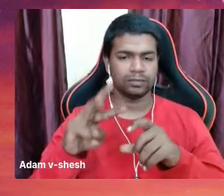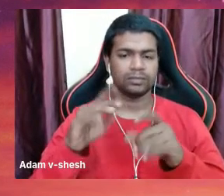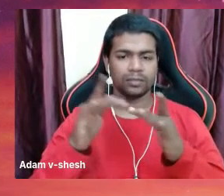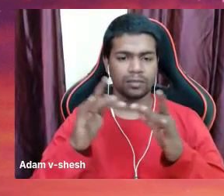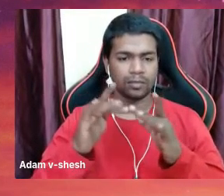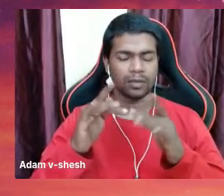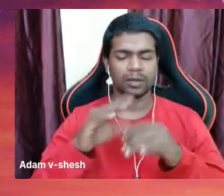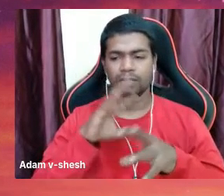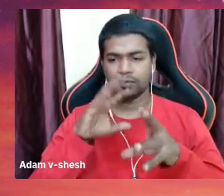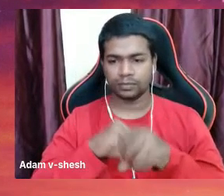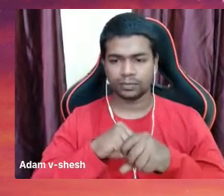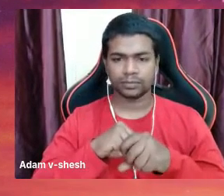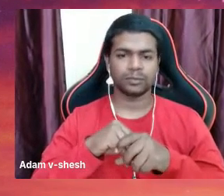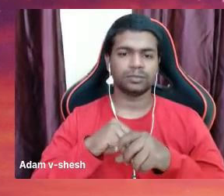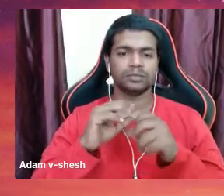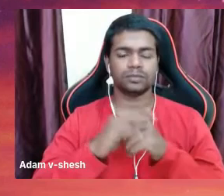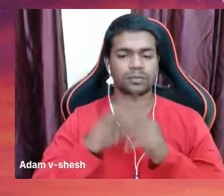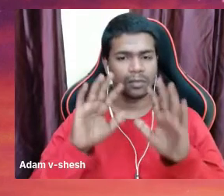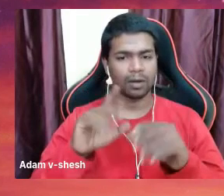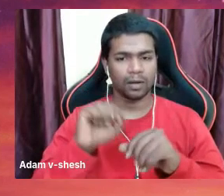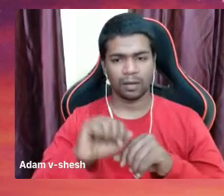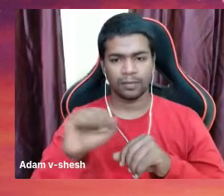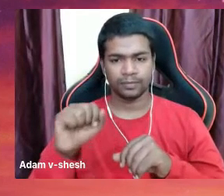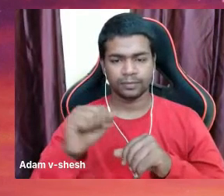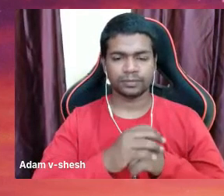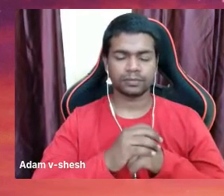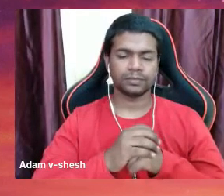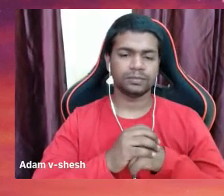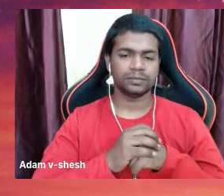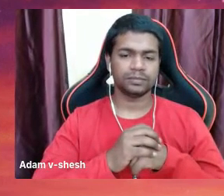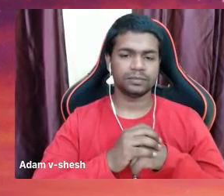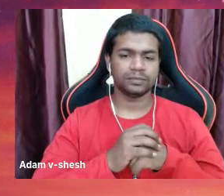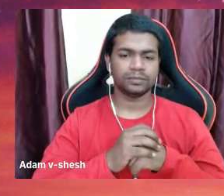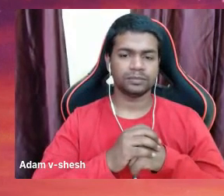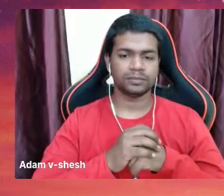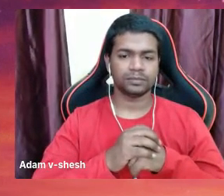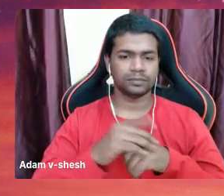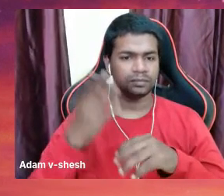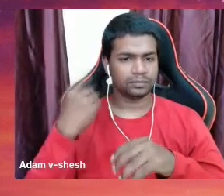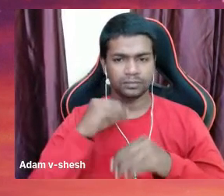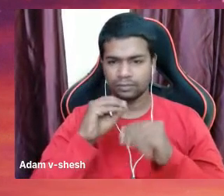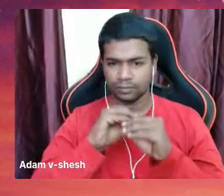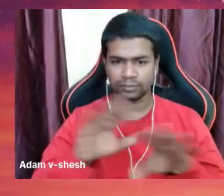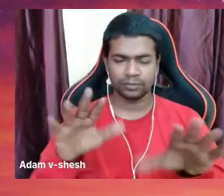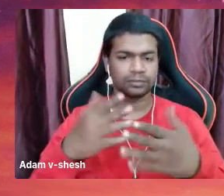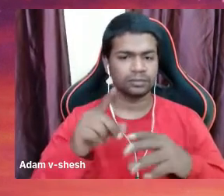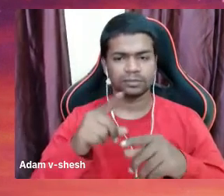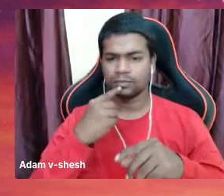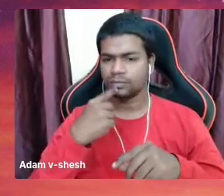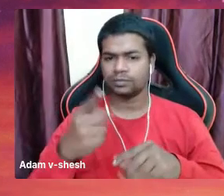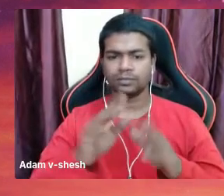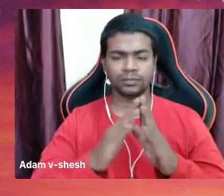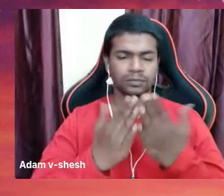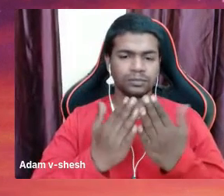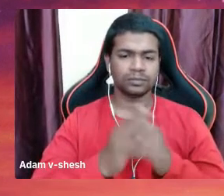tech entrepreneurs of today already have their eyes on the Web3 opportunity. But I think, and I mentioned this pretty much exactly as you said in the book,